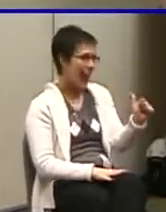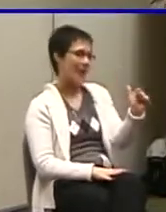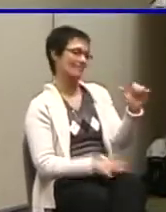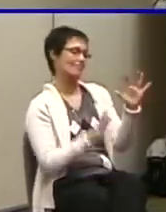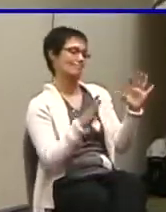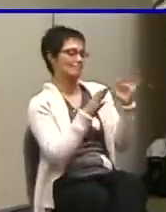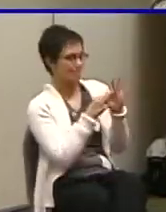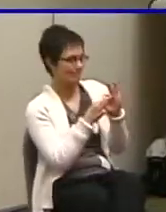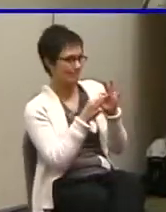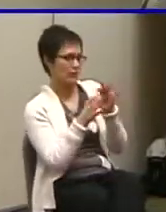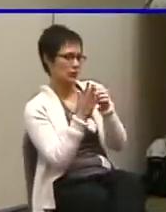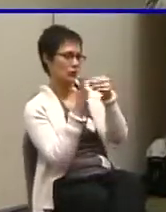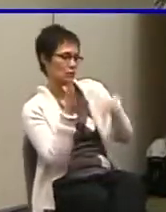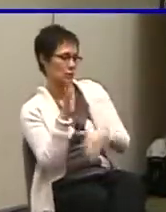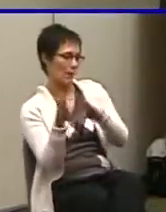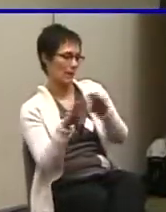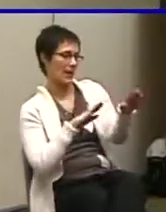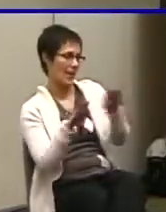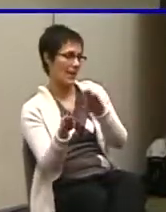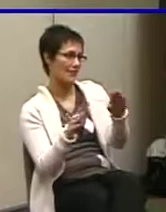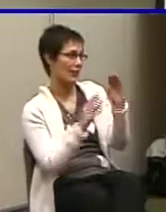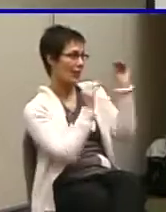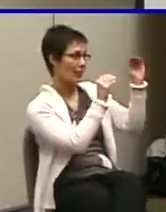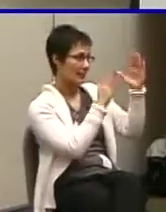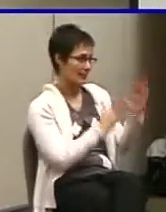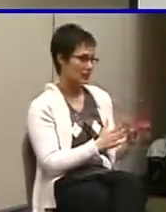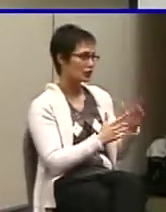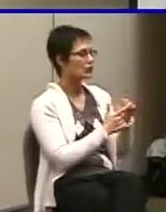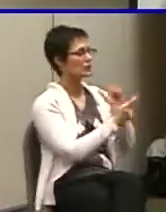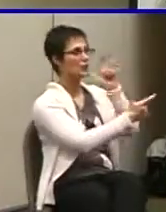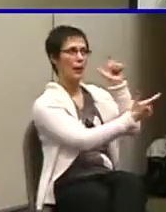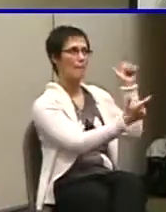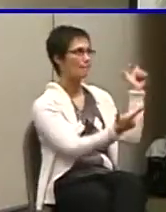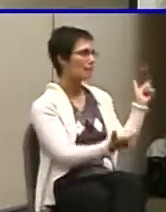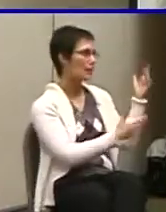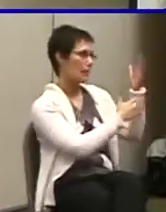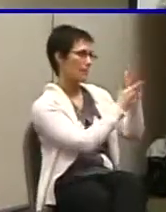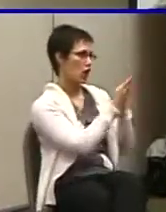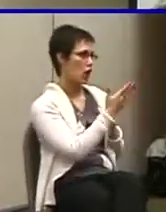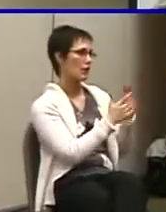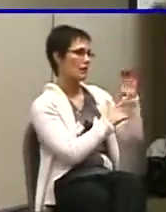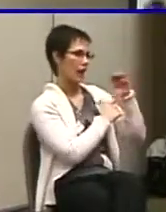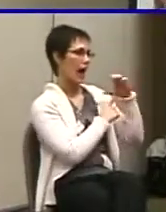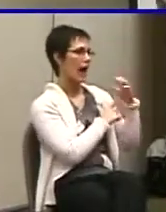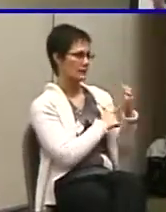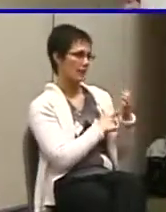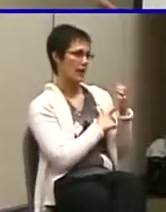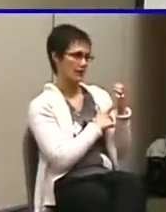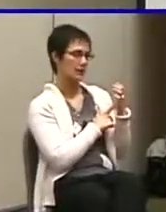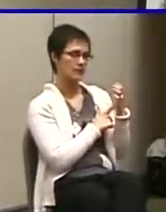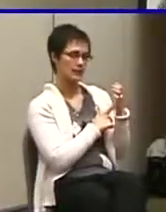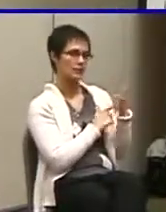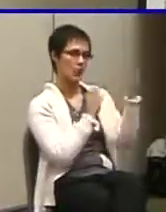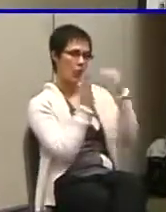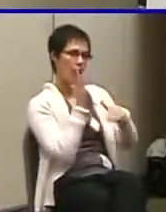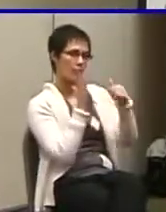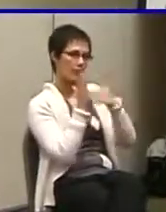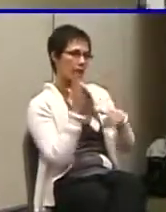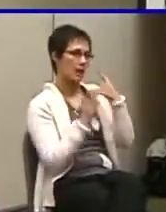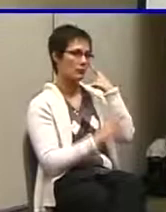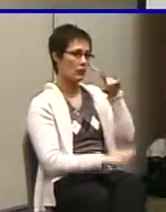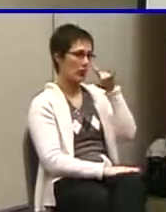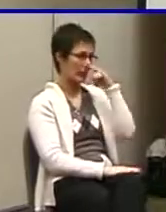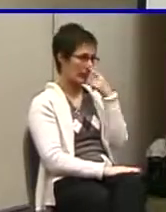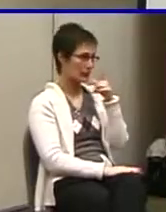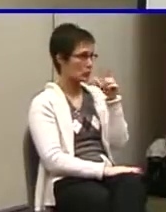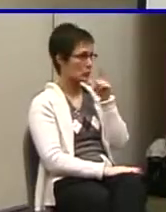to say every time, but you know, the teacher is such a major part of the context. And oftentimes for kids whose behavior is such that we have to